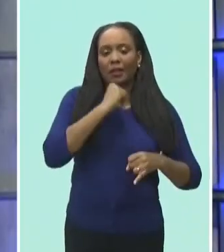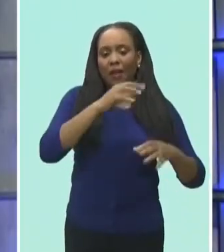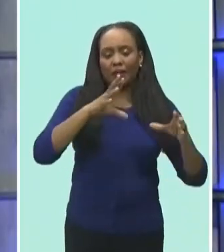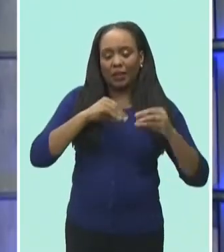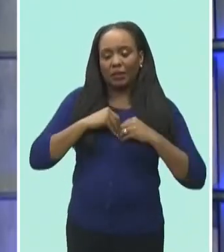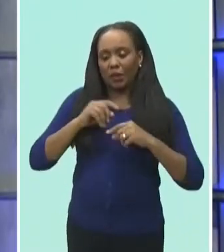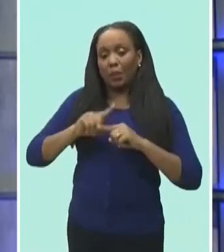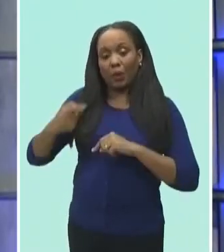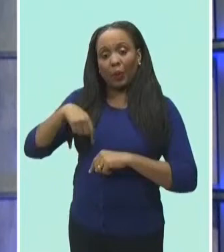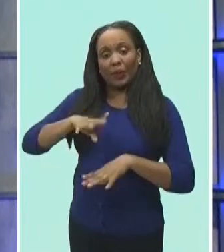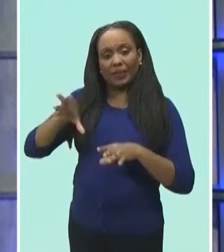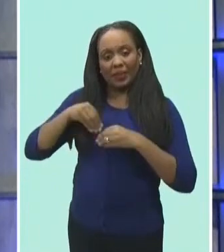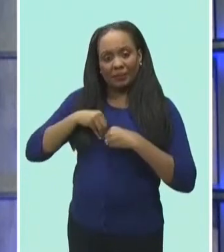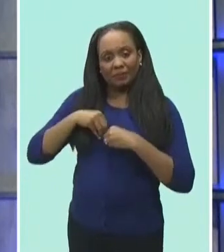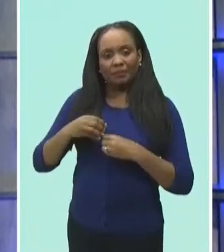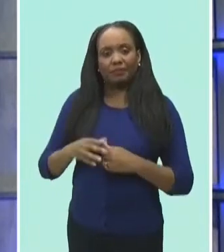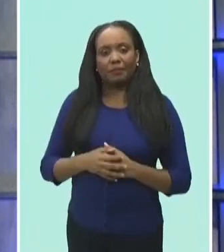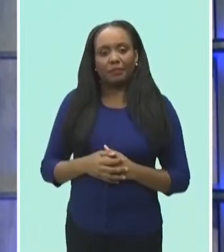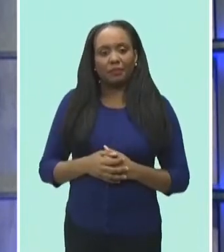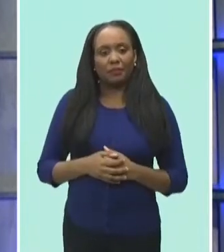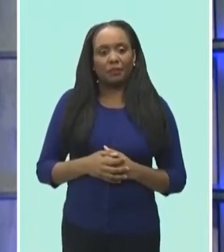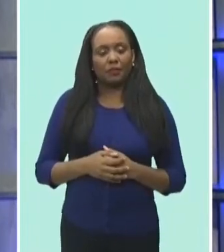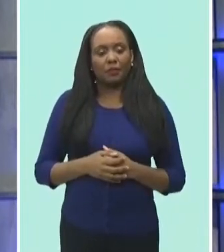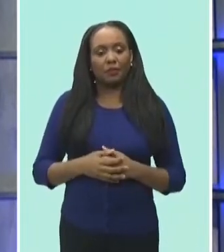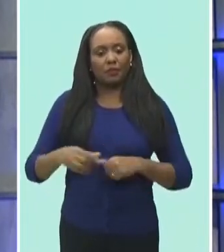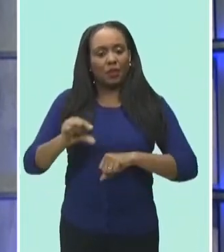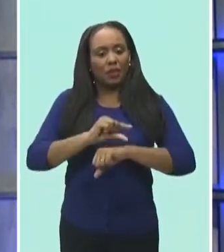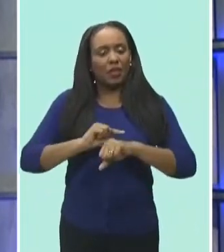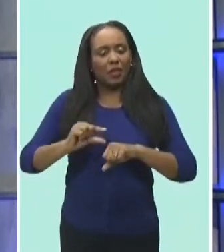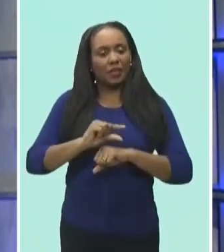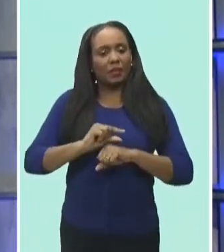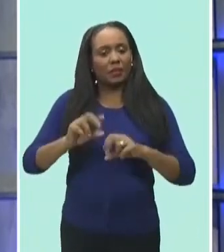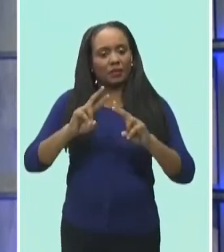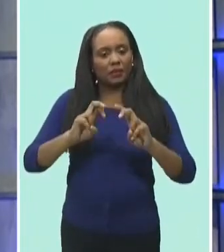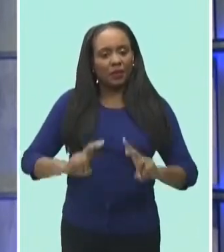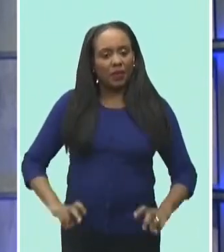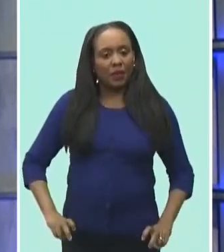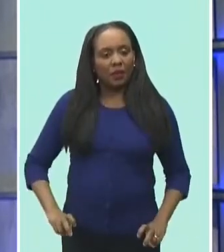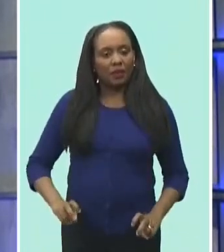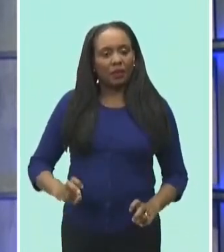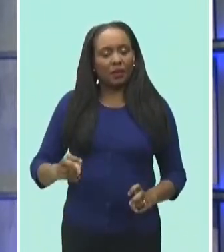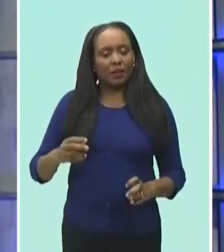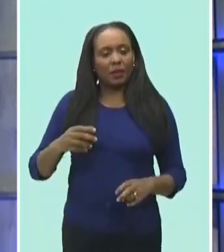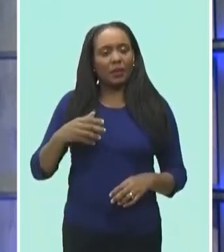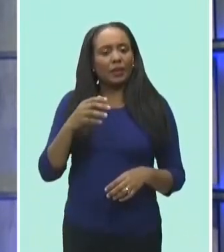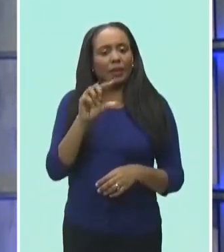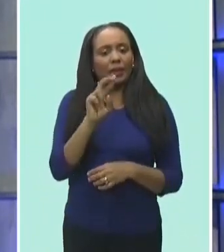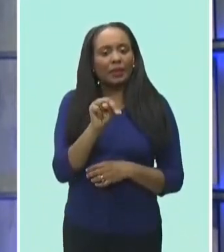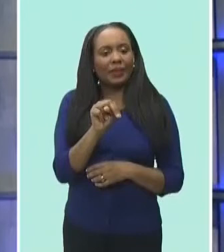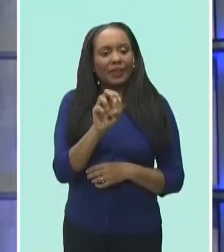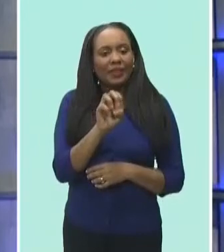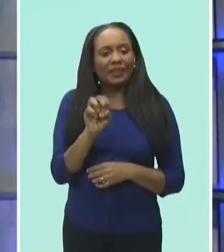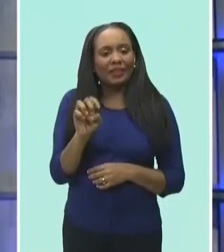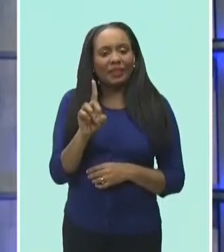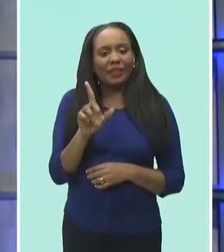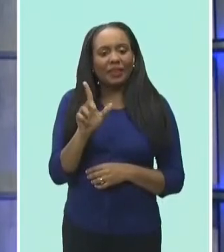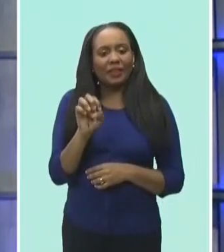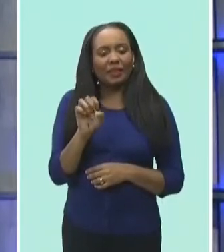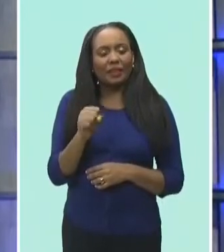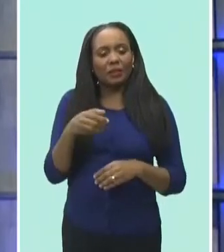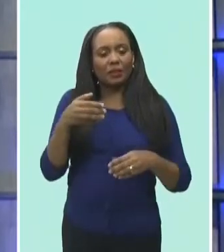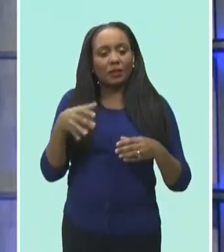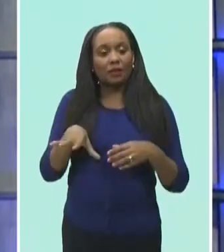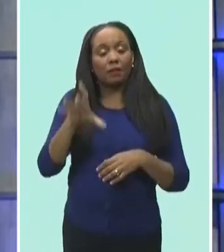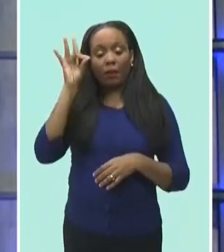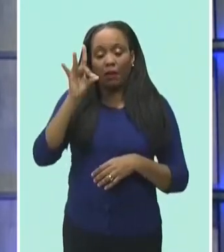Grenada's Pretty Larceny Unit is investigating an alleged report that needles were found inside of plantains a housewife had bought and